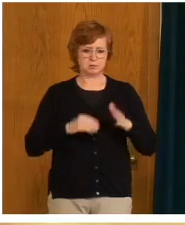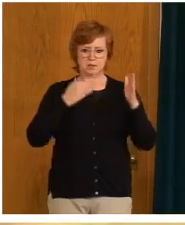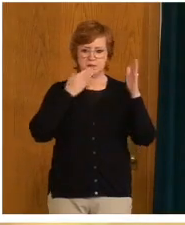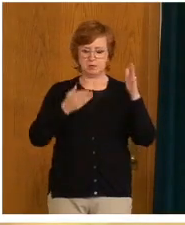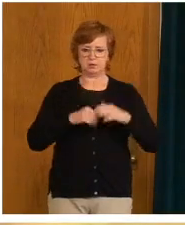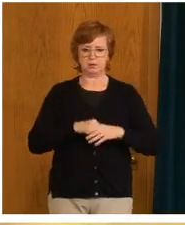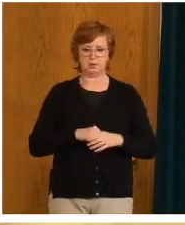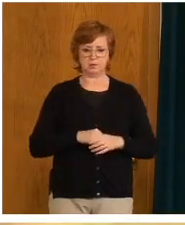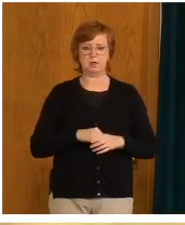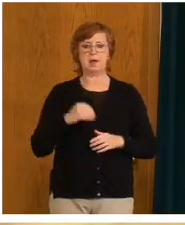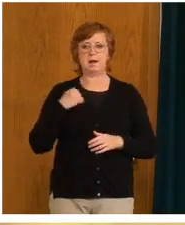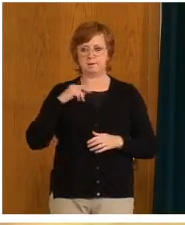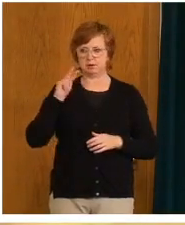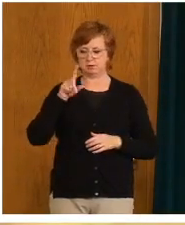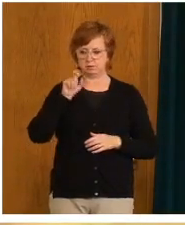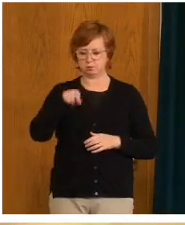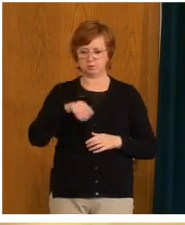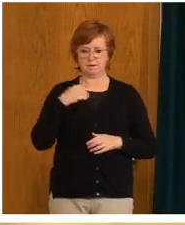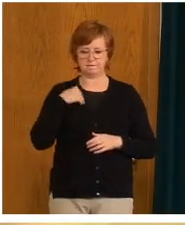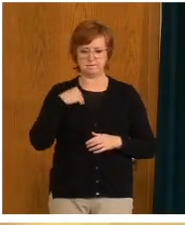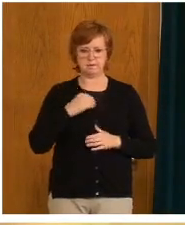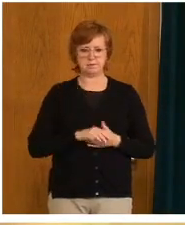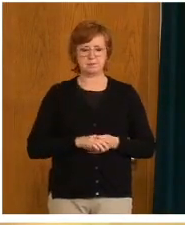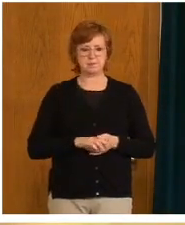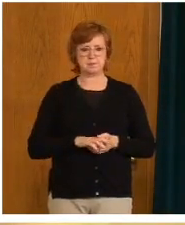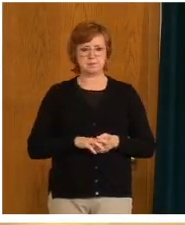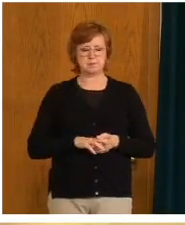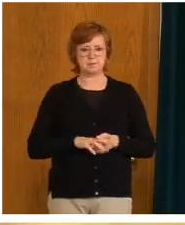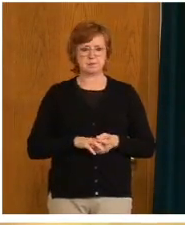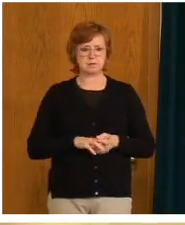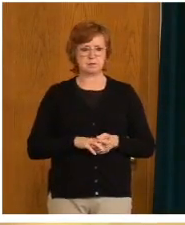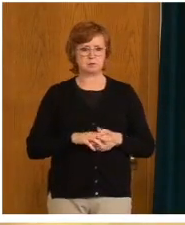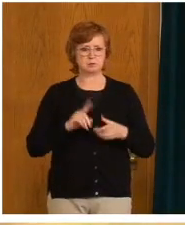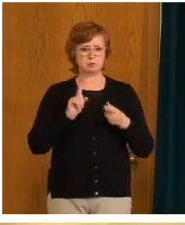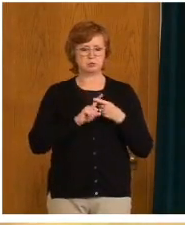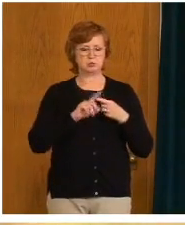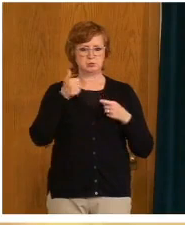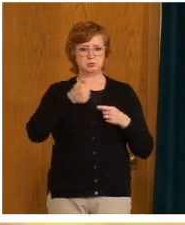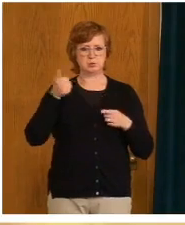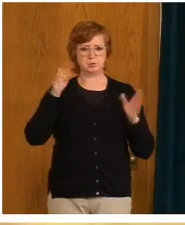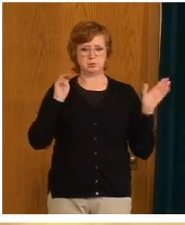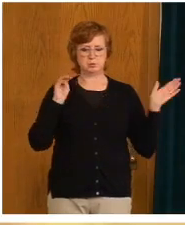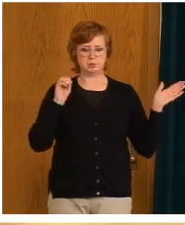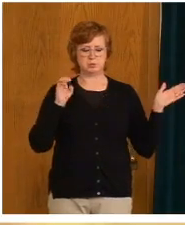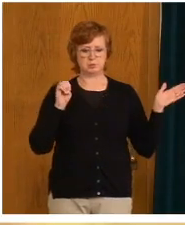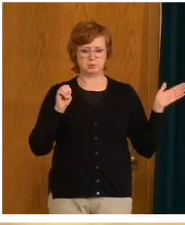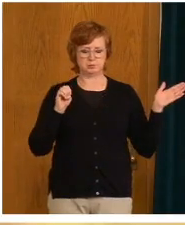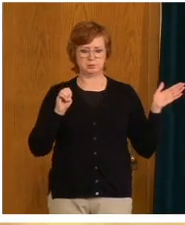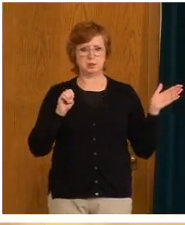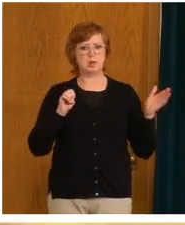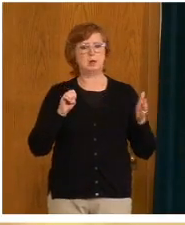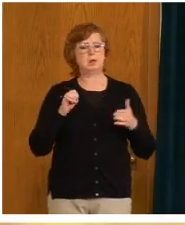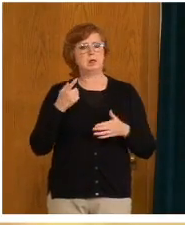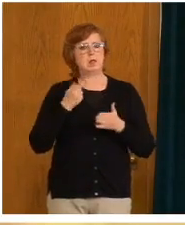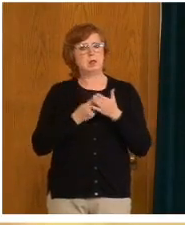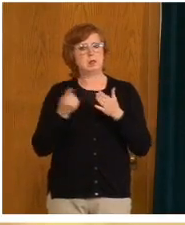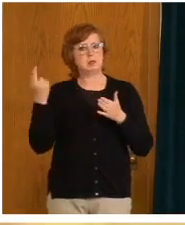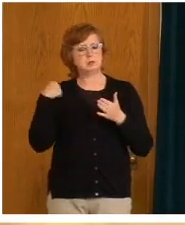Thank you. I do have a follow-up question there, and my follow-up is for Premier. Last week we learned